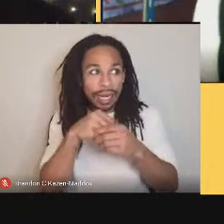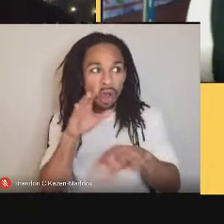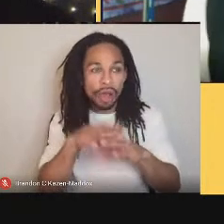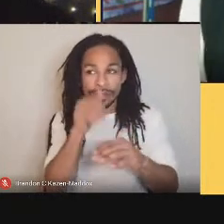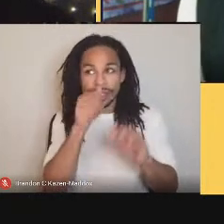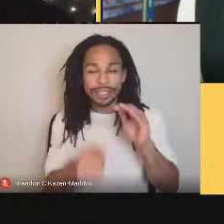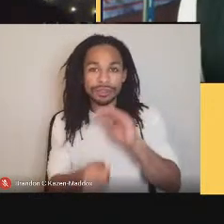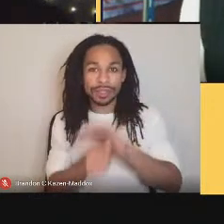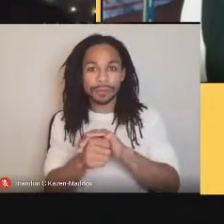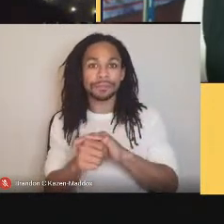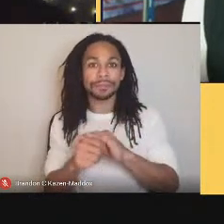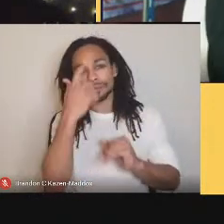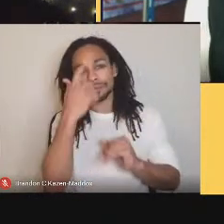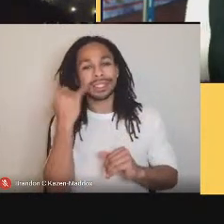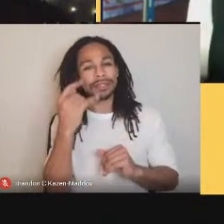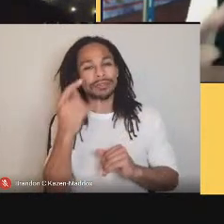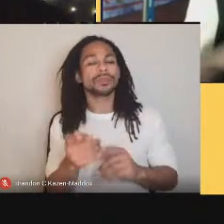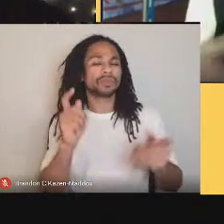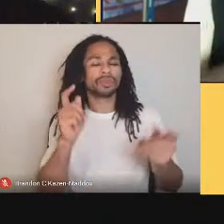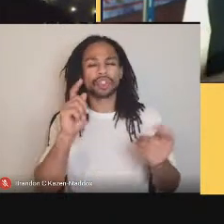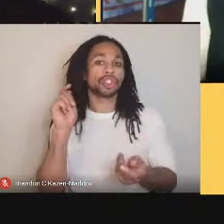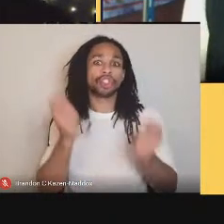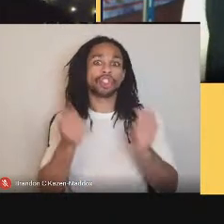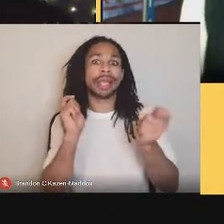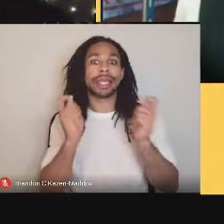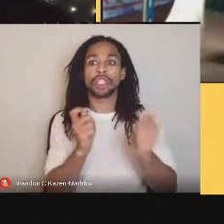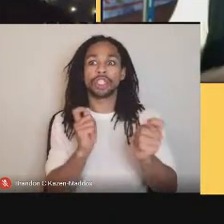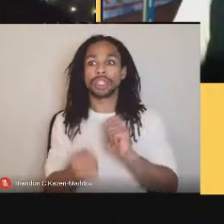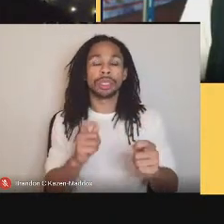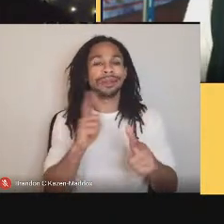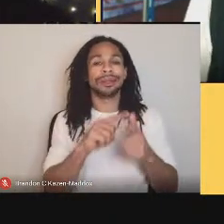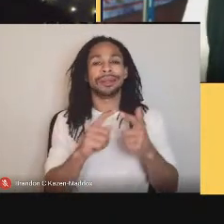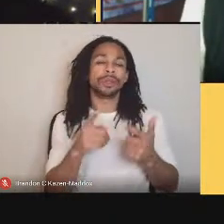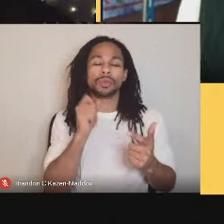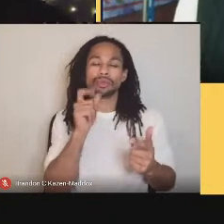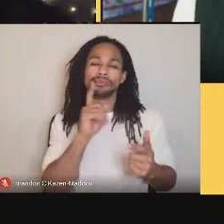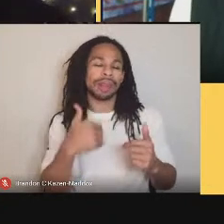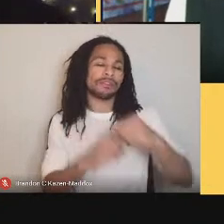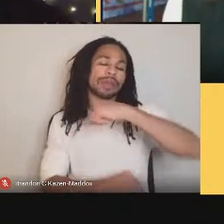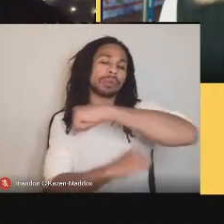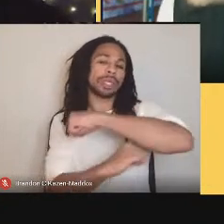Because if you're just changing every 2 seconds, you don't have any sort of foundation to kind of call back on.